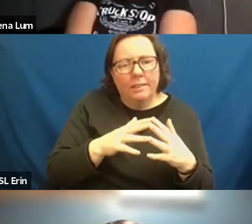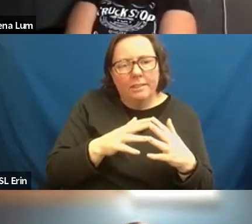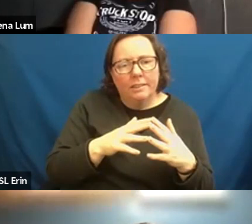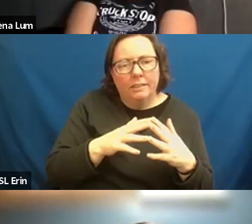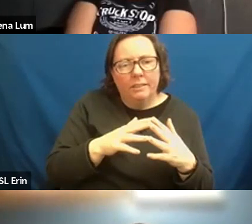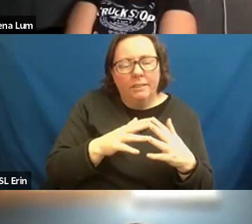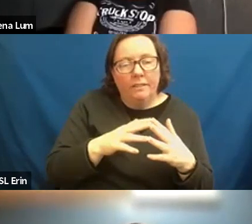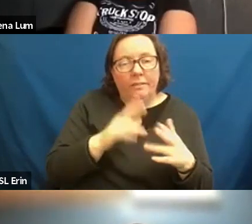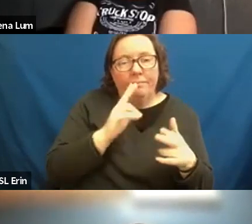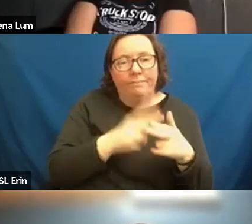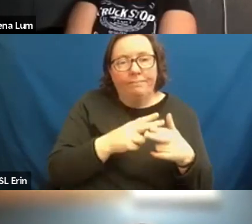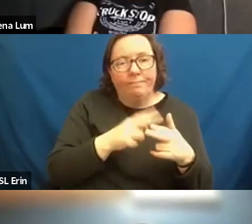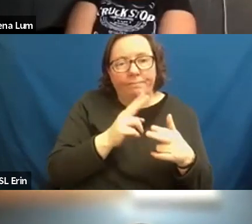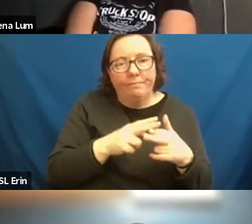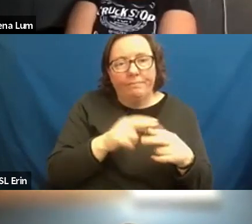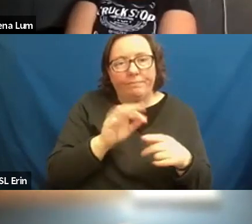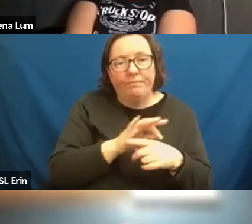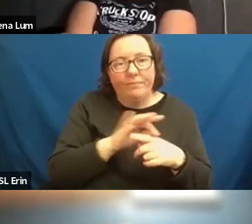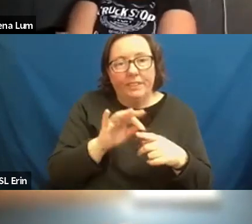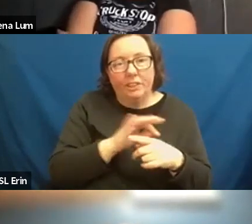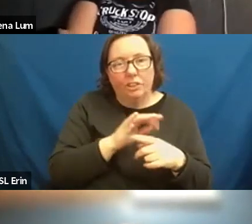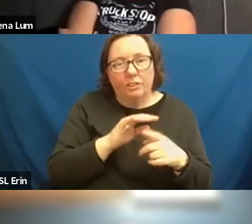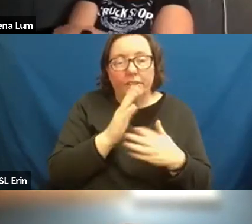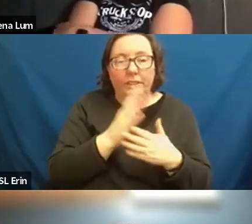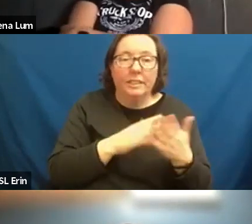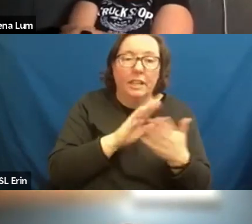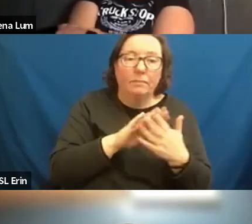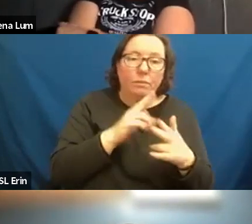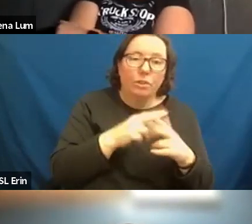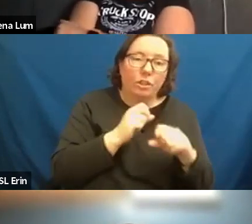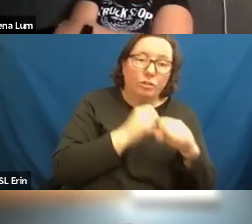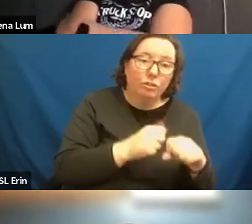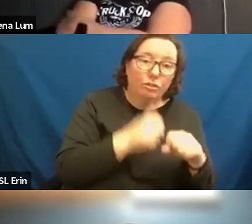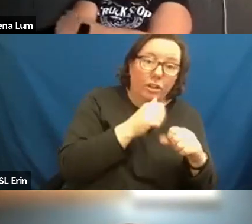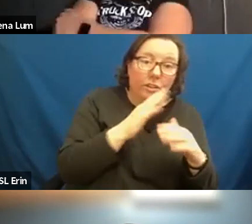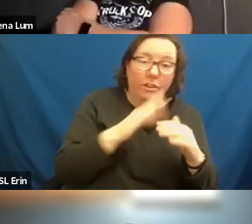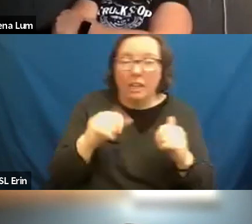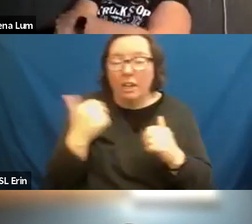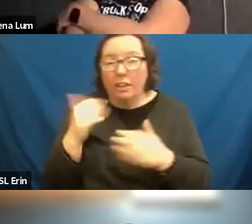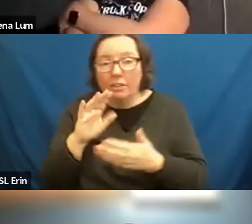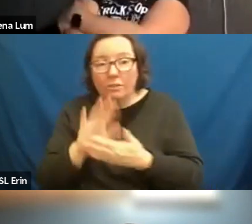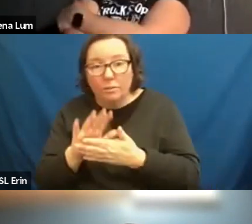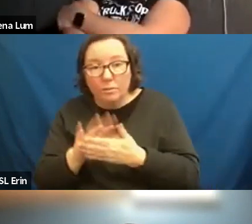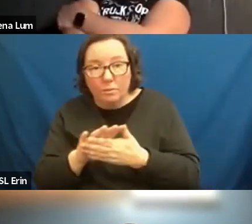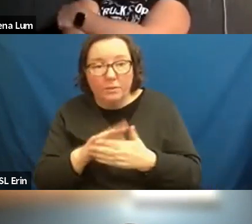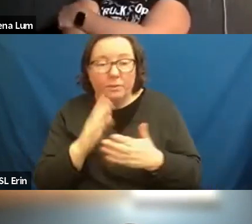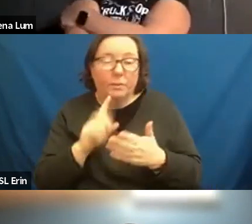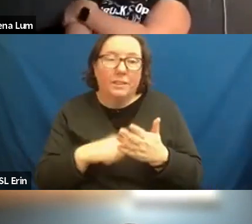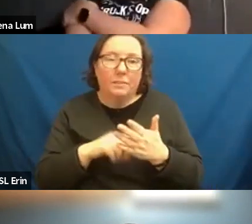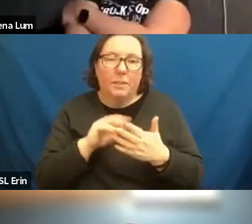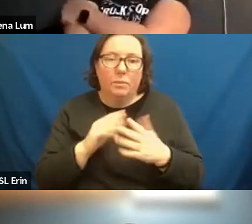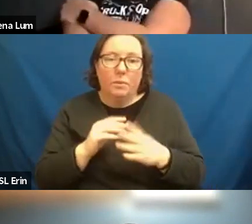are reputational factors at play, and some schools are considered stronger than others, and so students